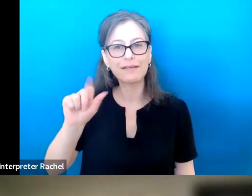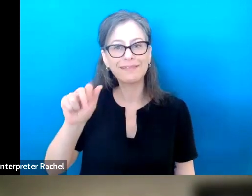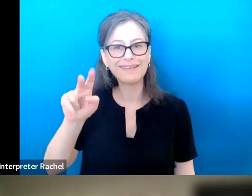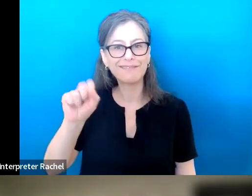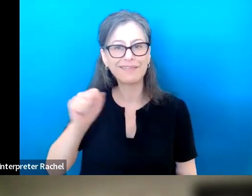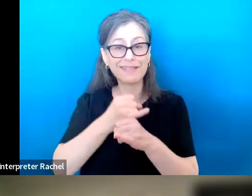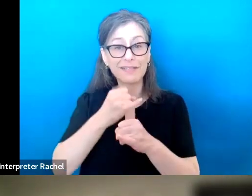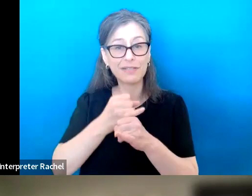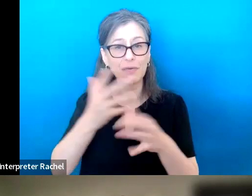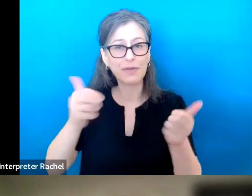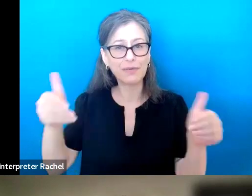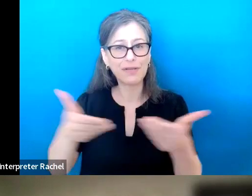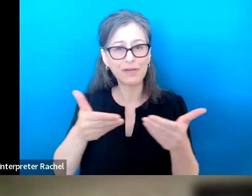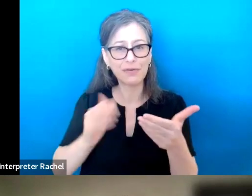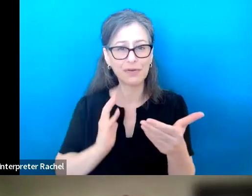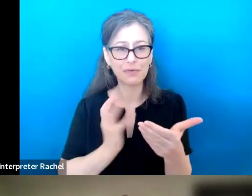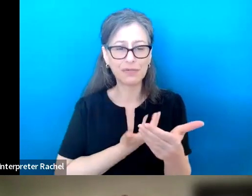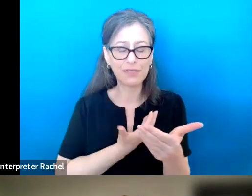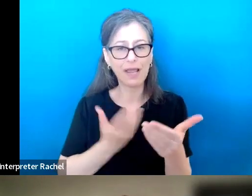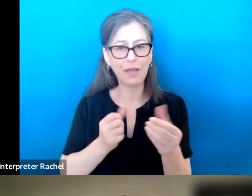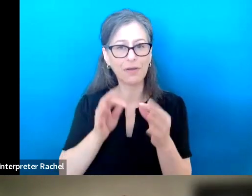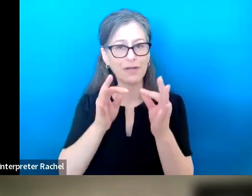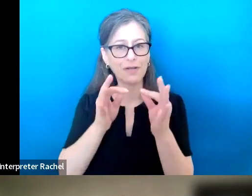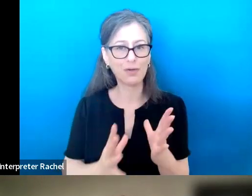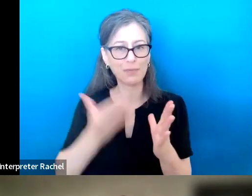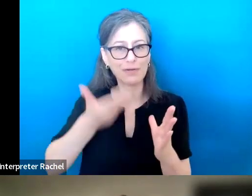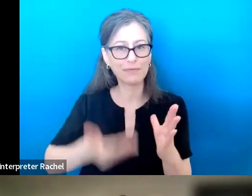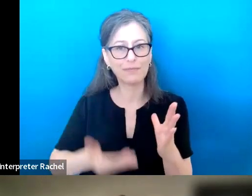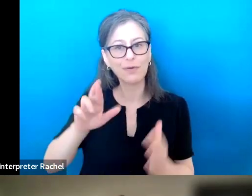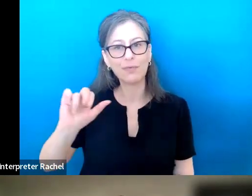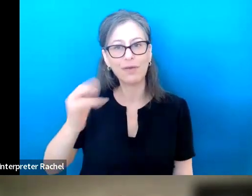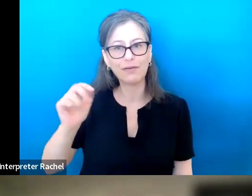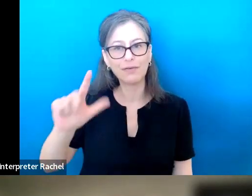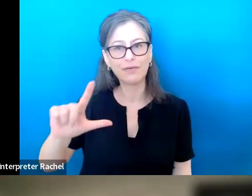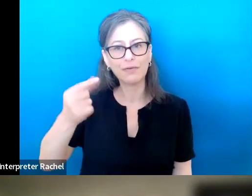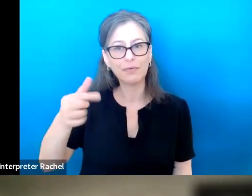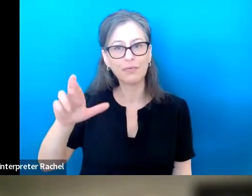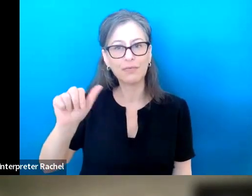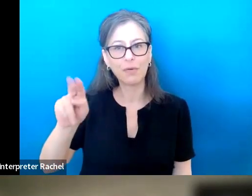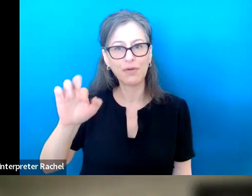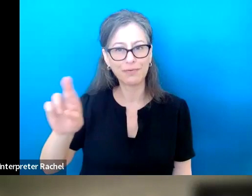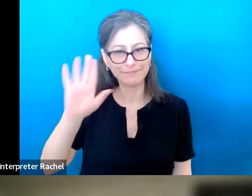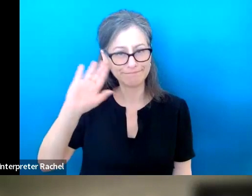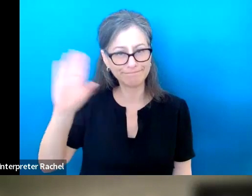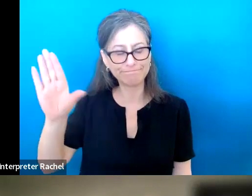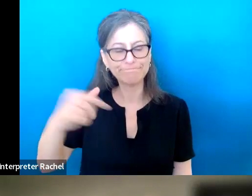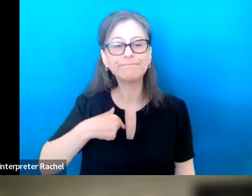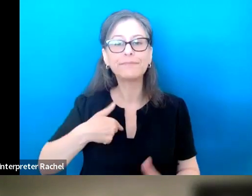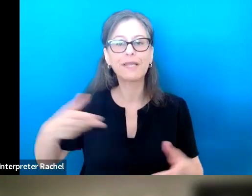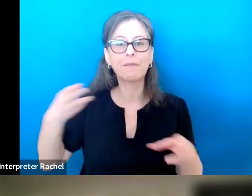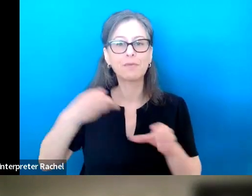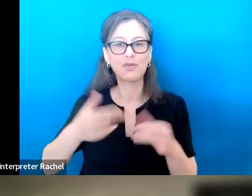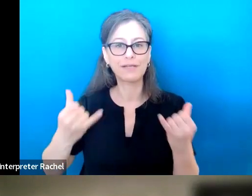to introduce our illustrious ASL interpreter, Rachel Groner. And I am joined today by